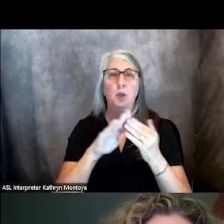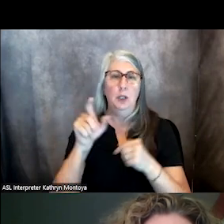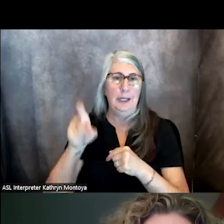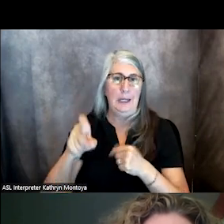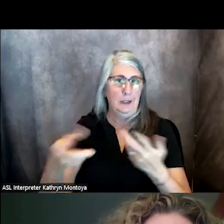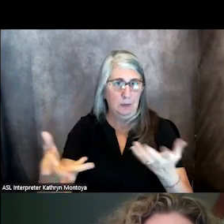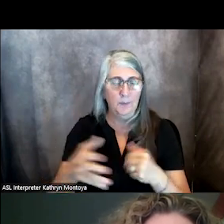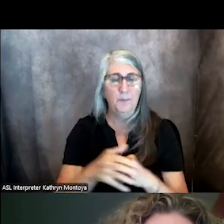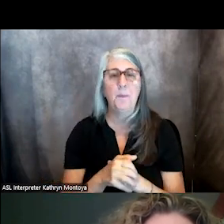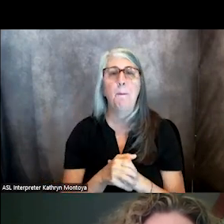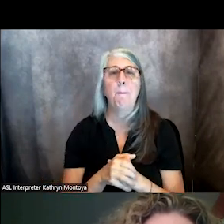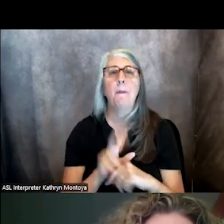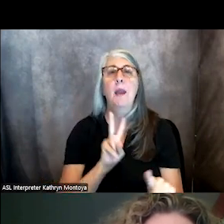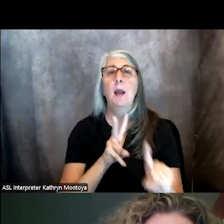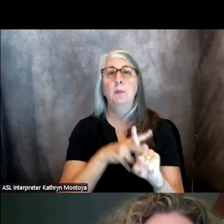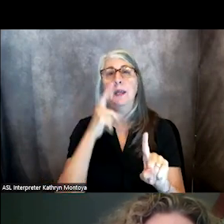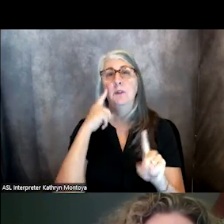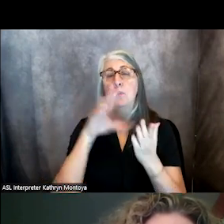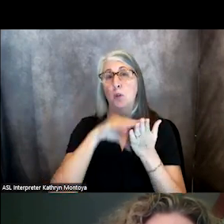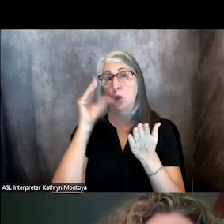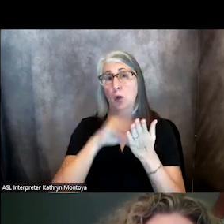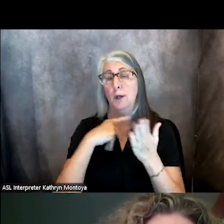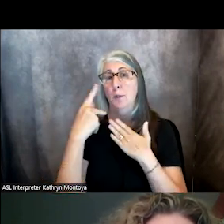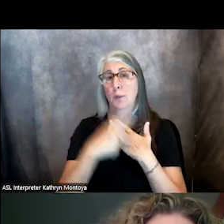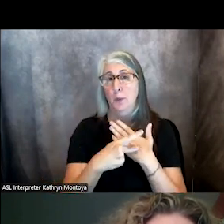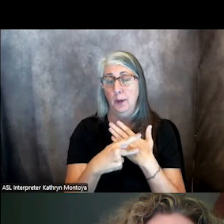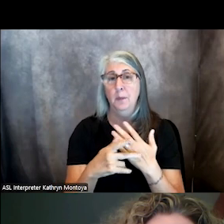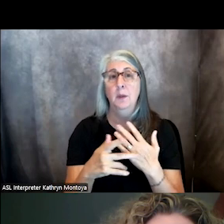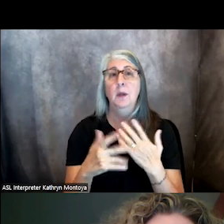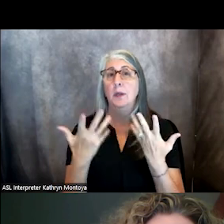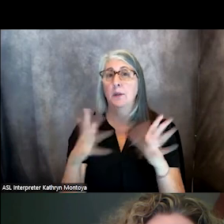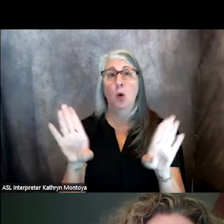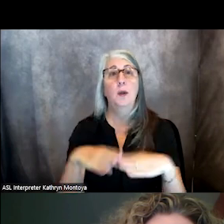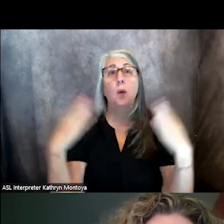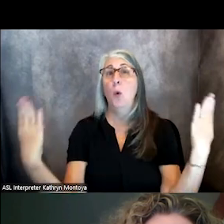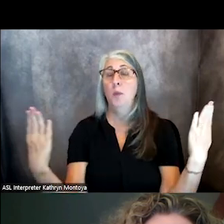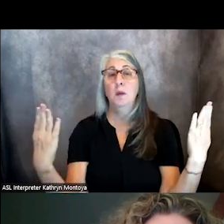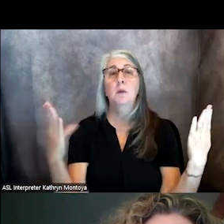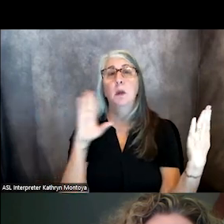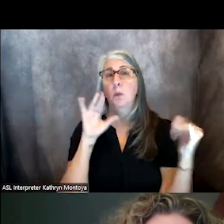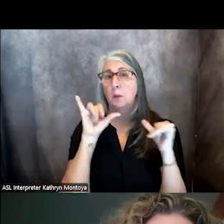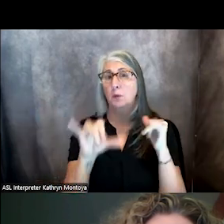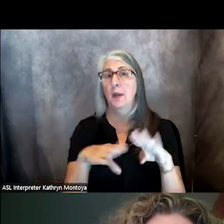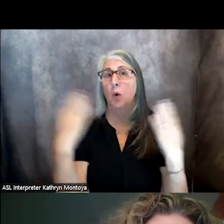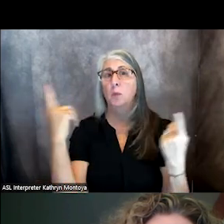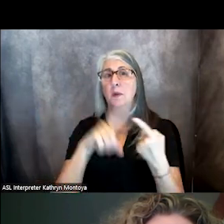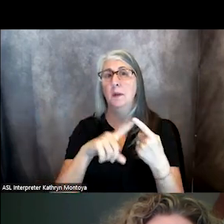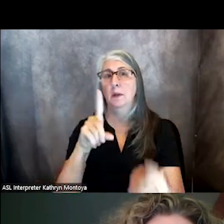This application for this learning collaborative is already open and will stay open until December